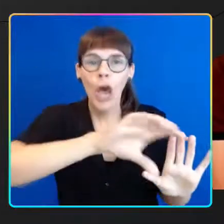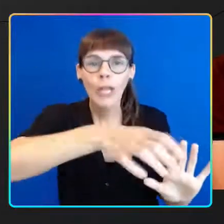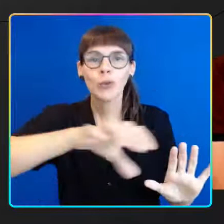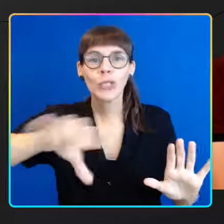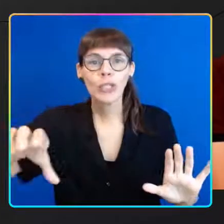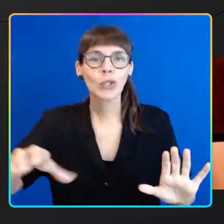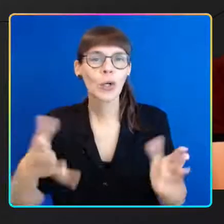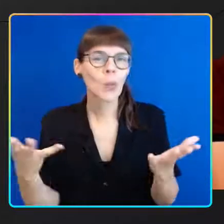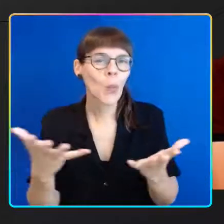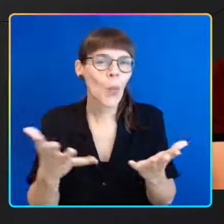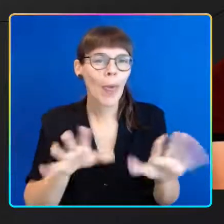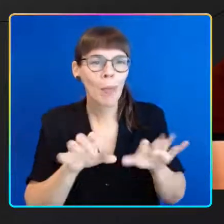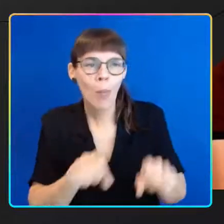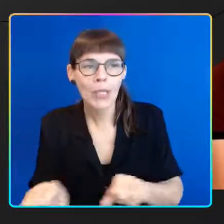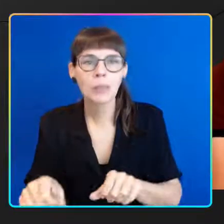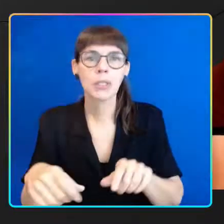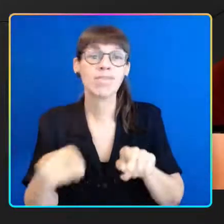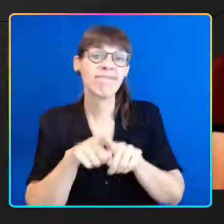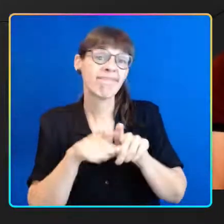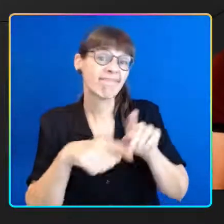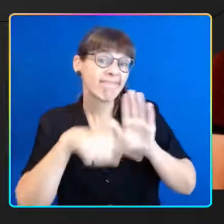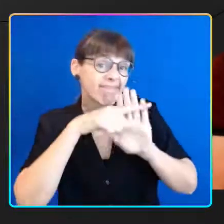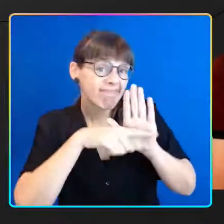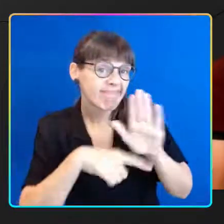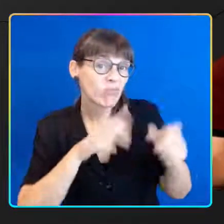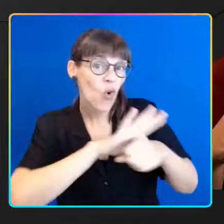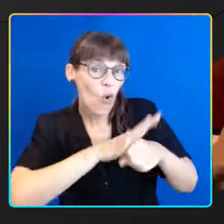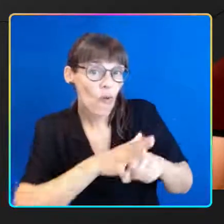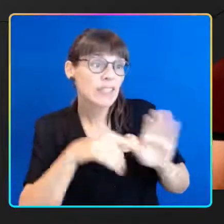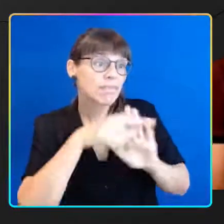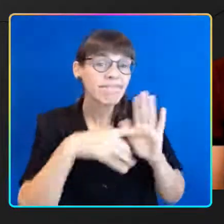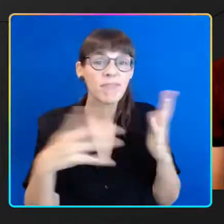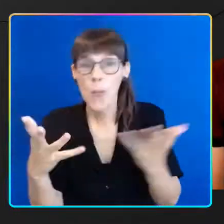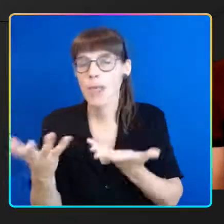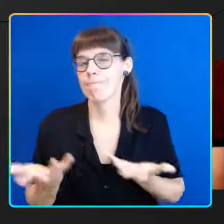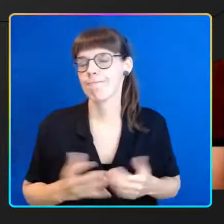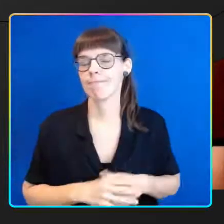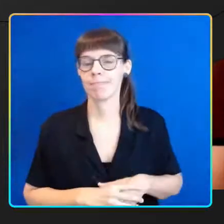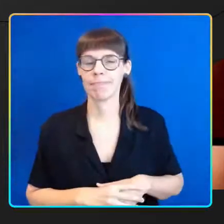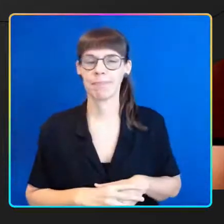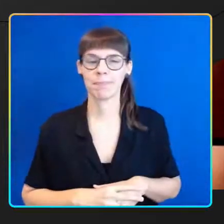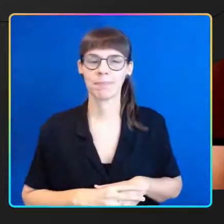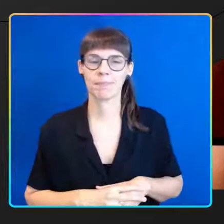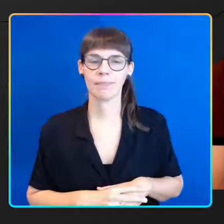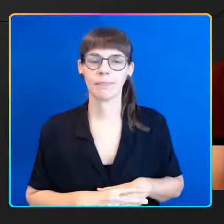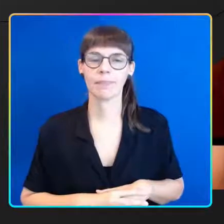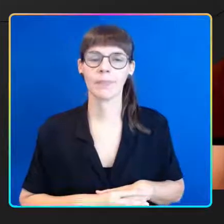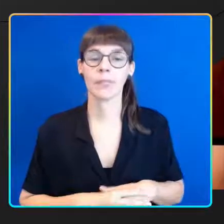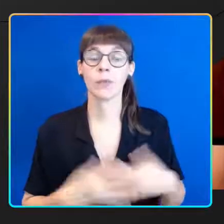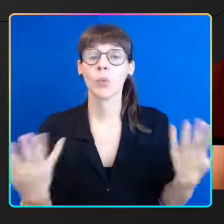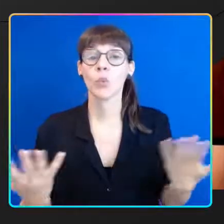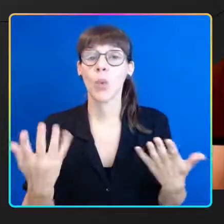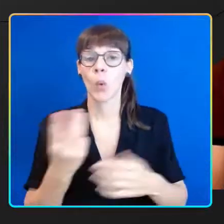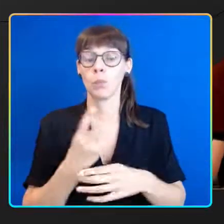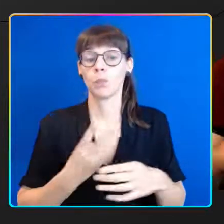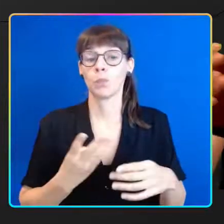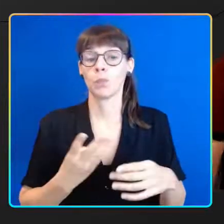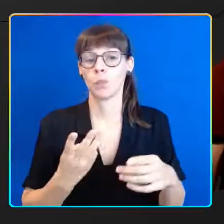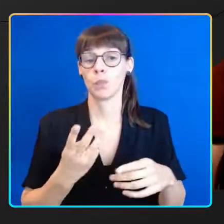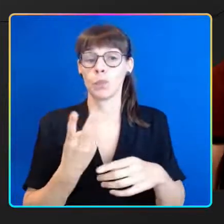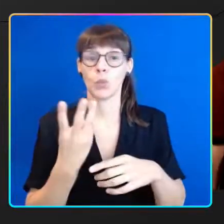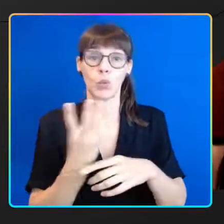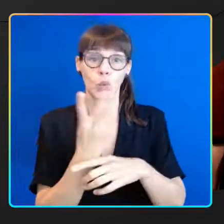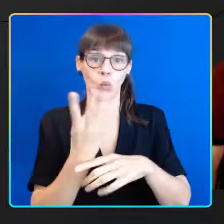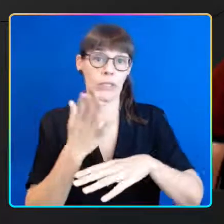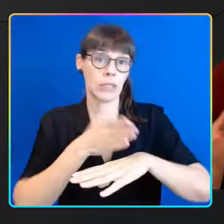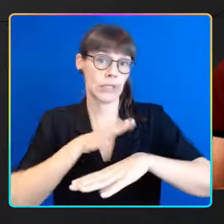capabilities, laws, regulations. The event is around 3 hours, and it is taking place all